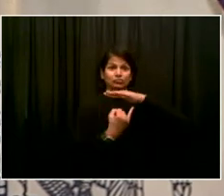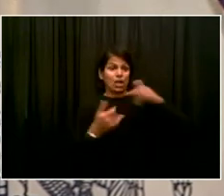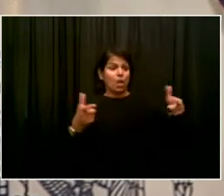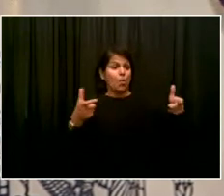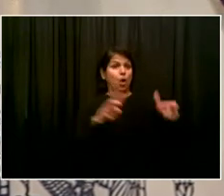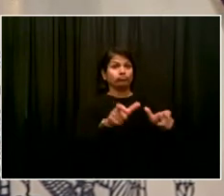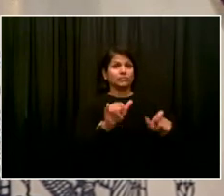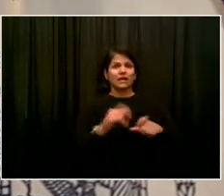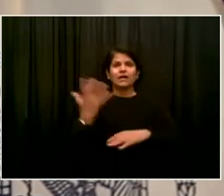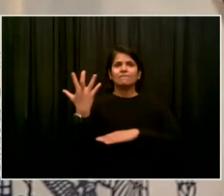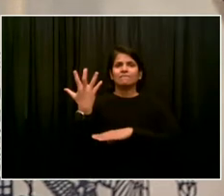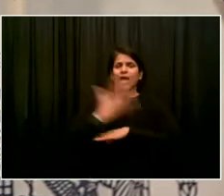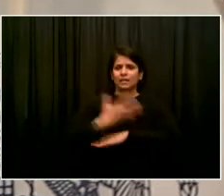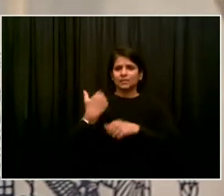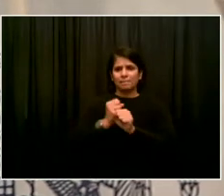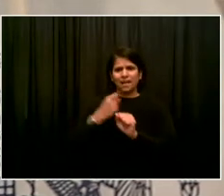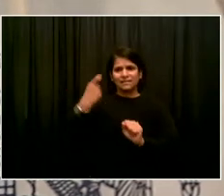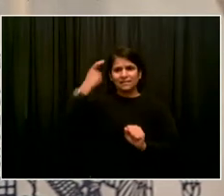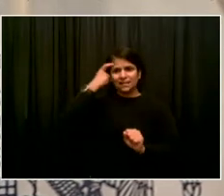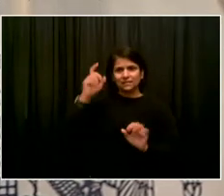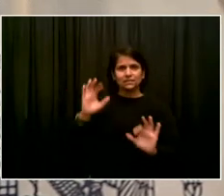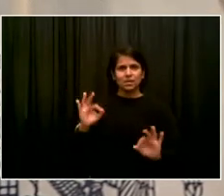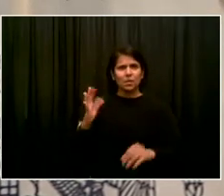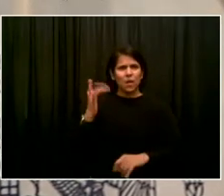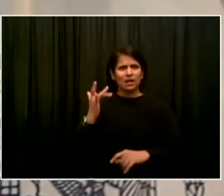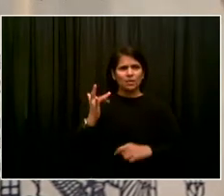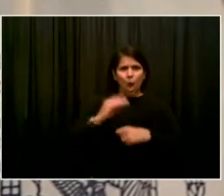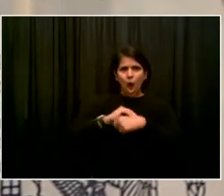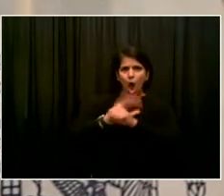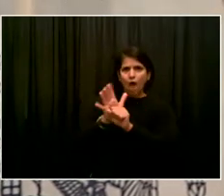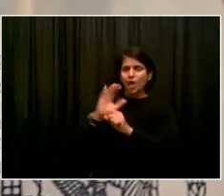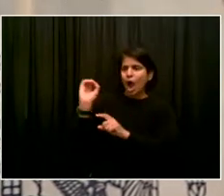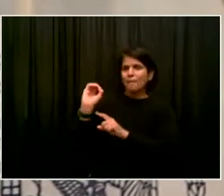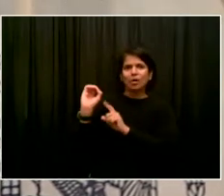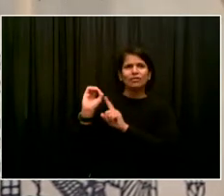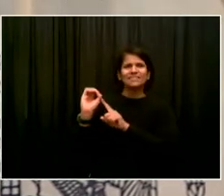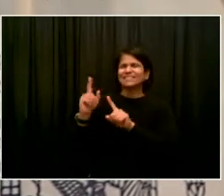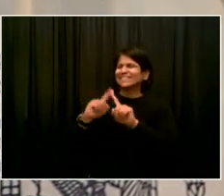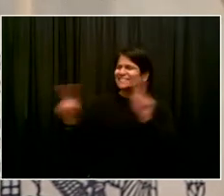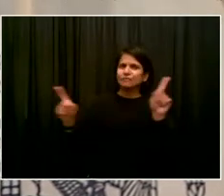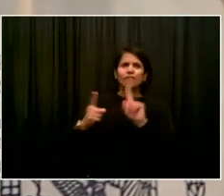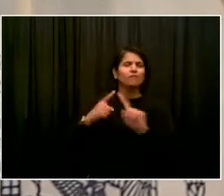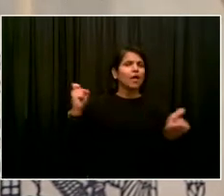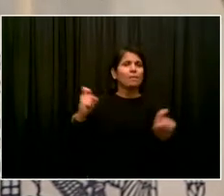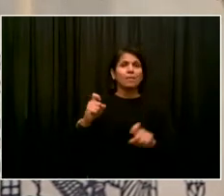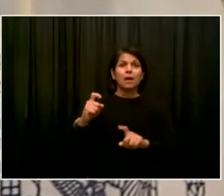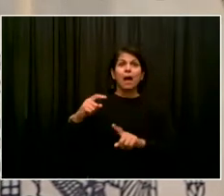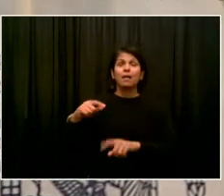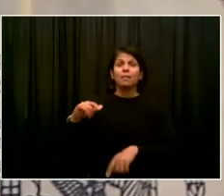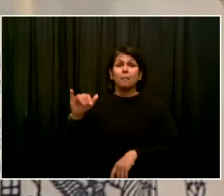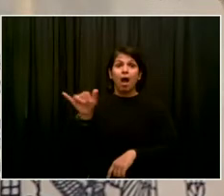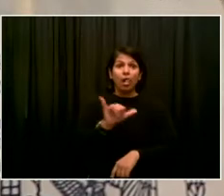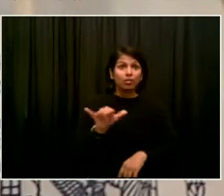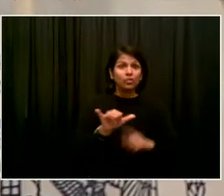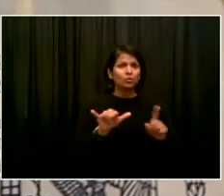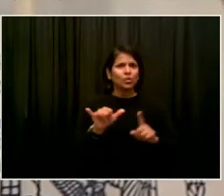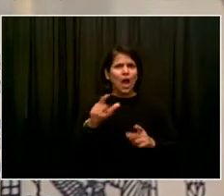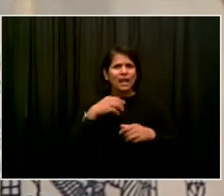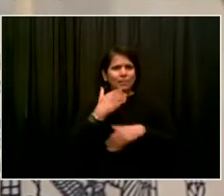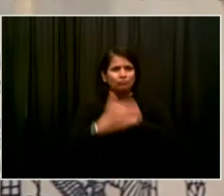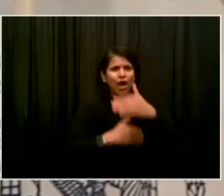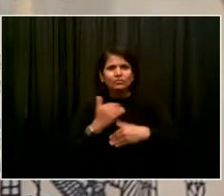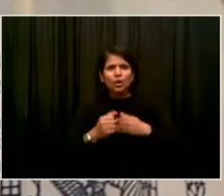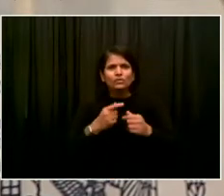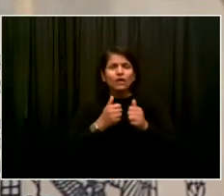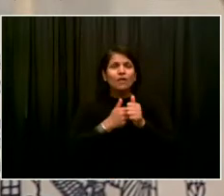the nature of Omicron, to the fact that we have to keep our recovery moving forward, all of these